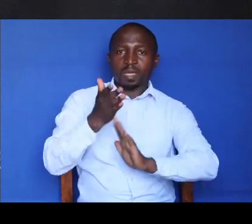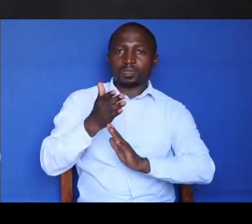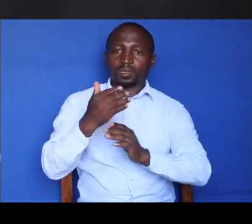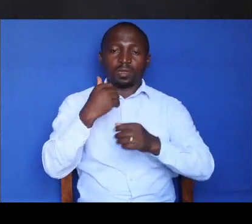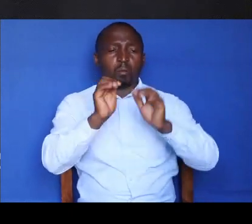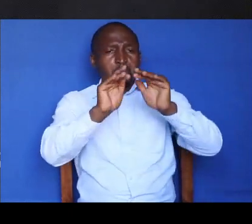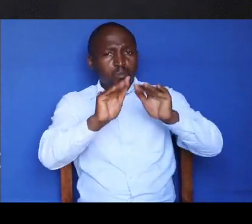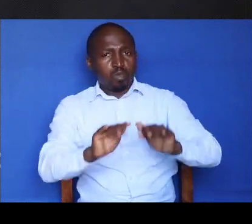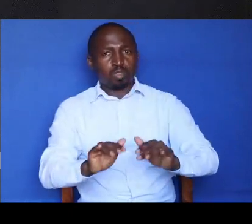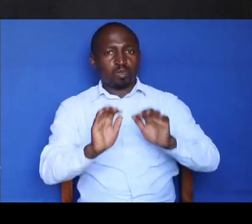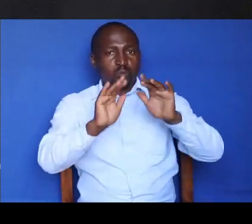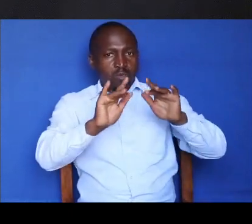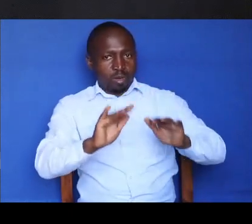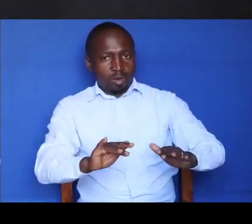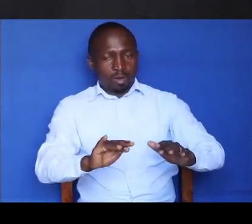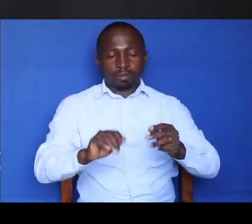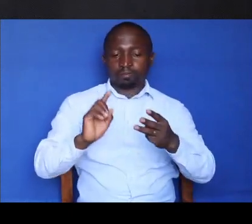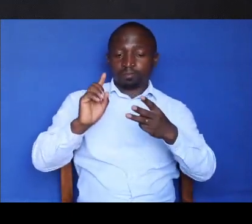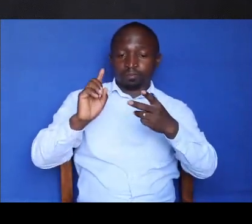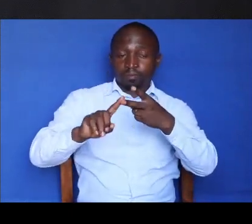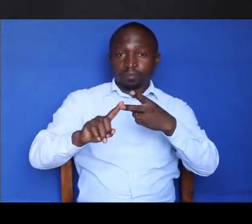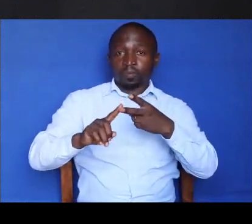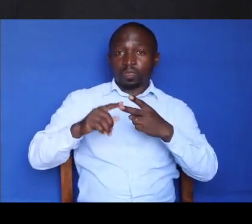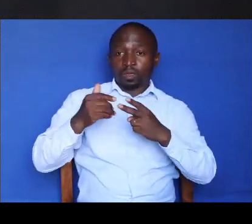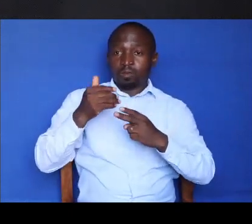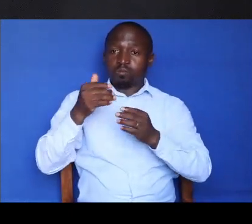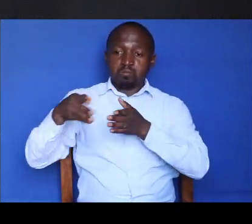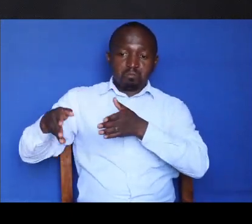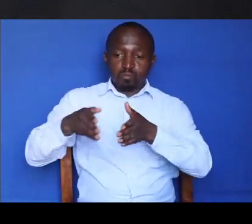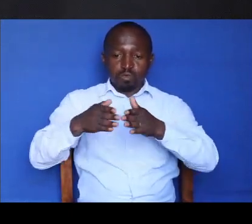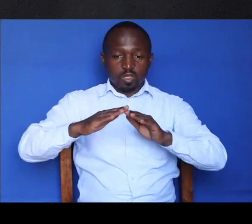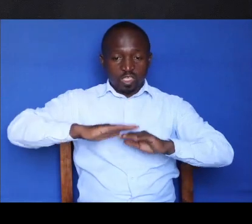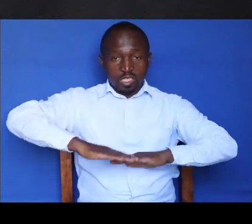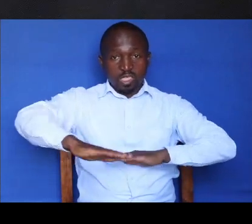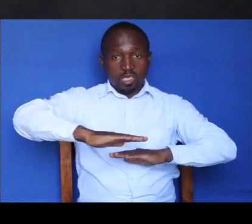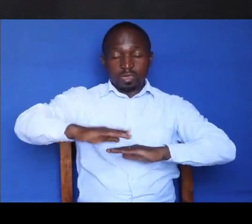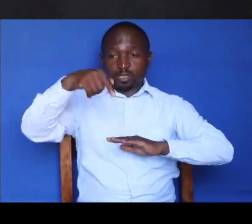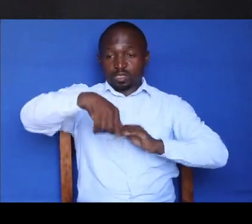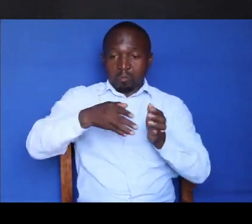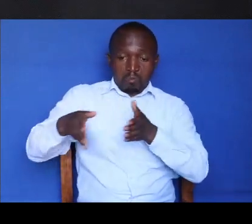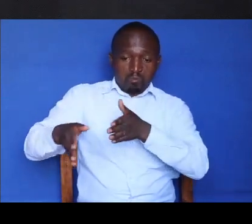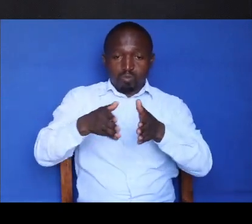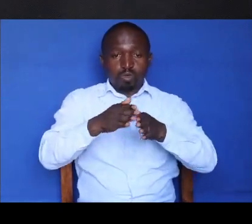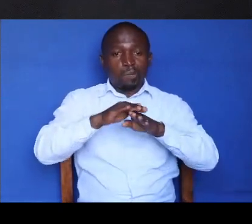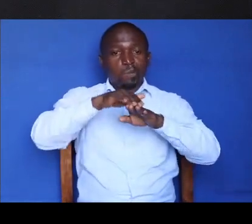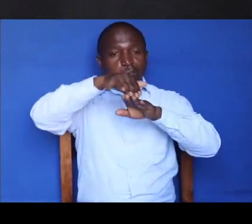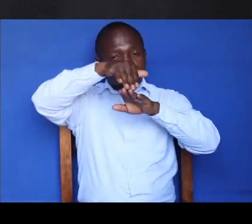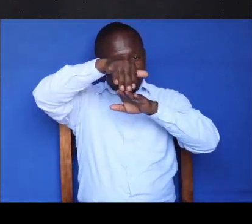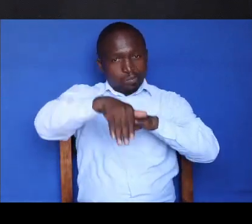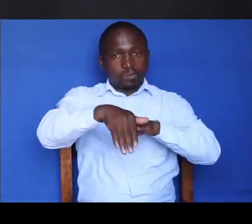activity. From this point of start, the river bottom, the river flow